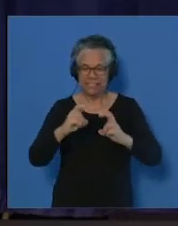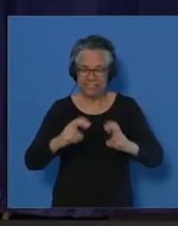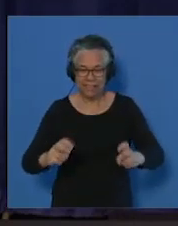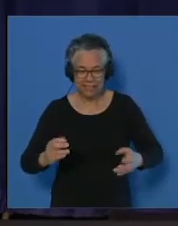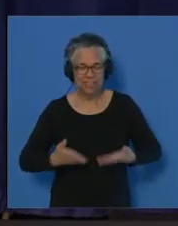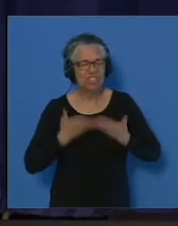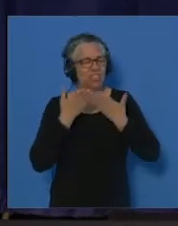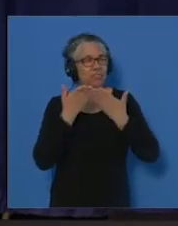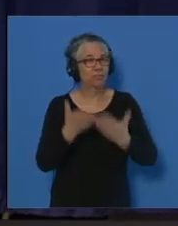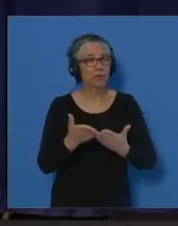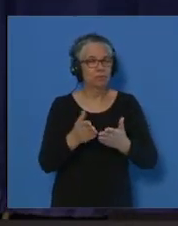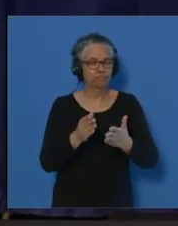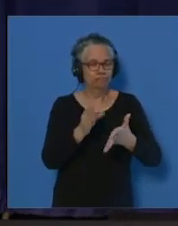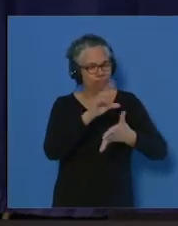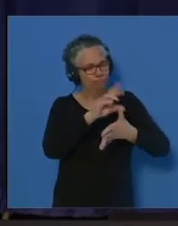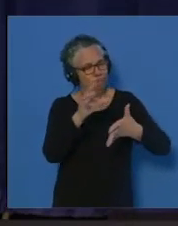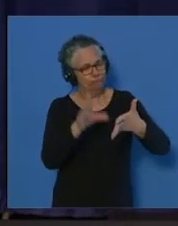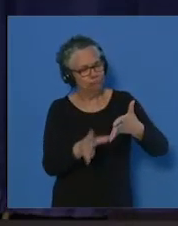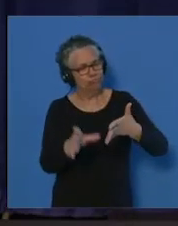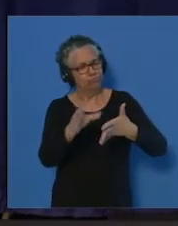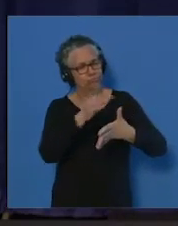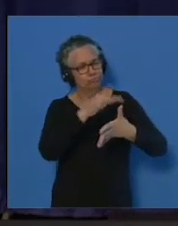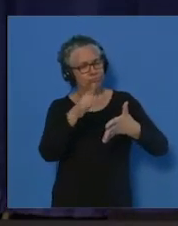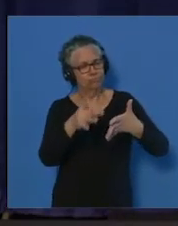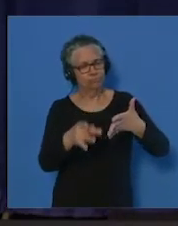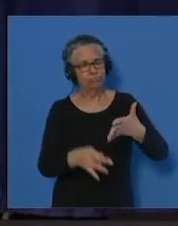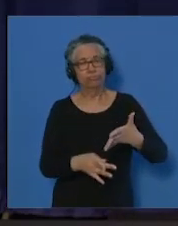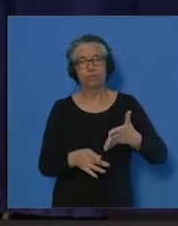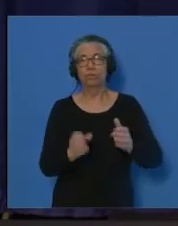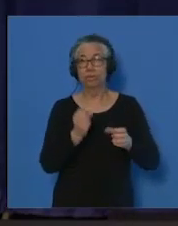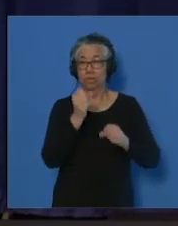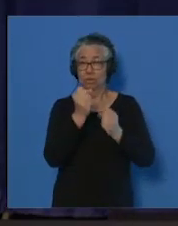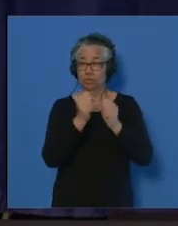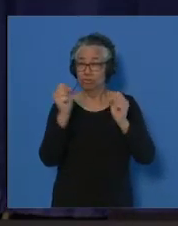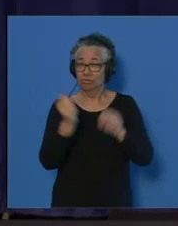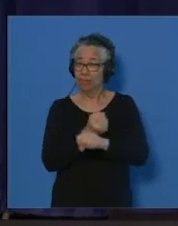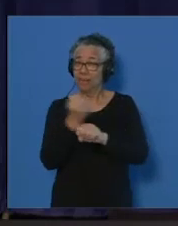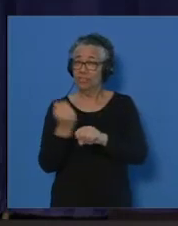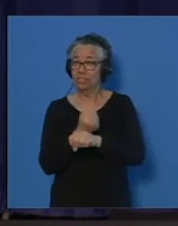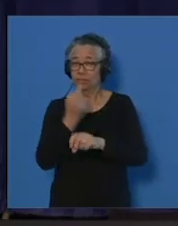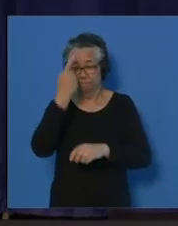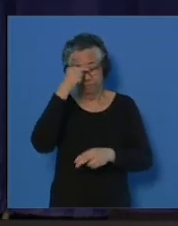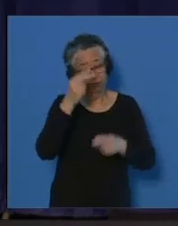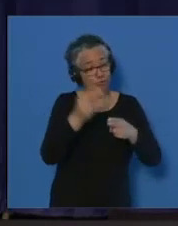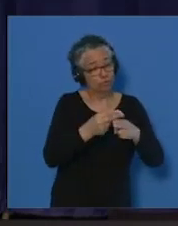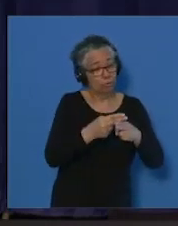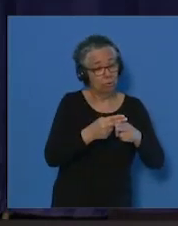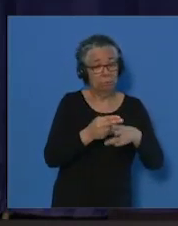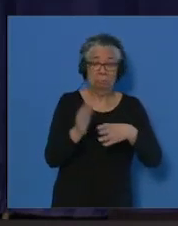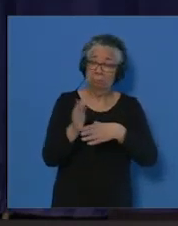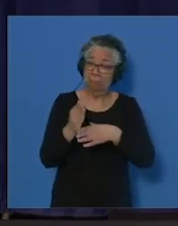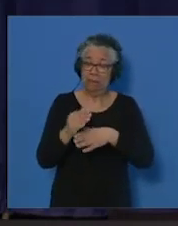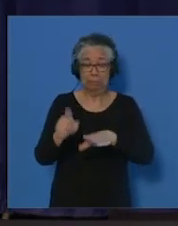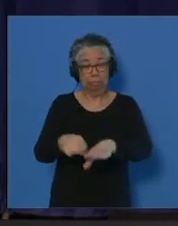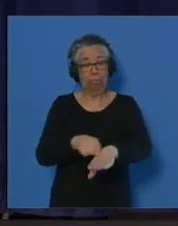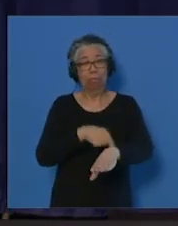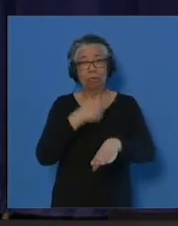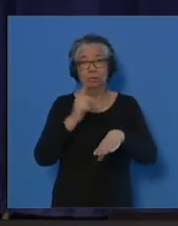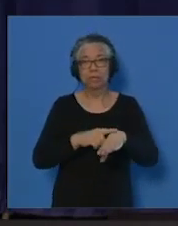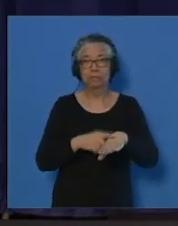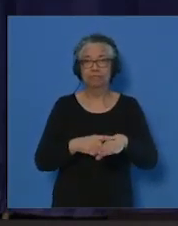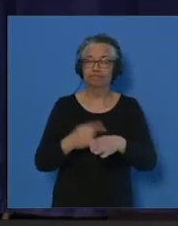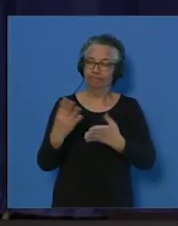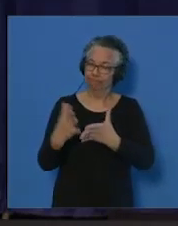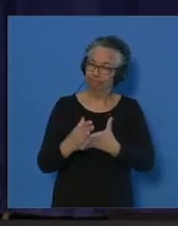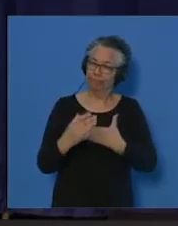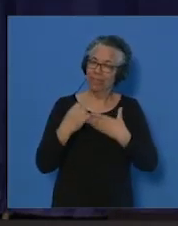recommend prioritized, impactful strategies for the short, medium, and long-term economic recovery